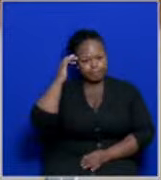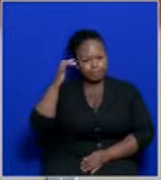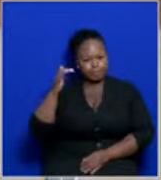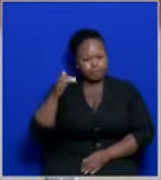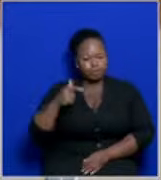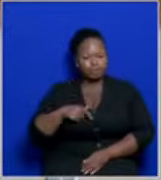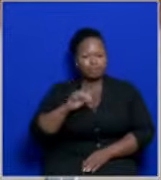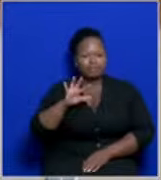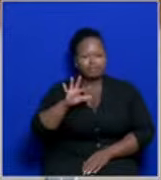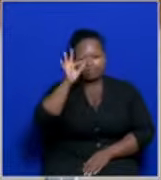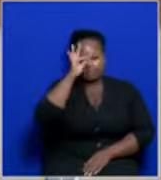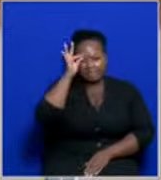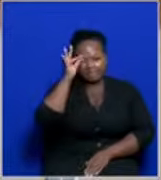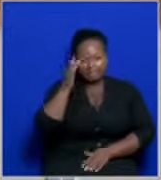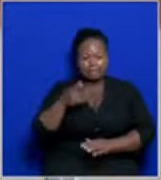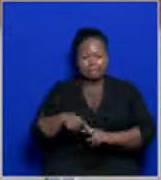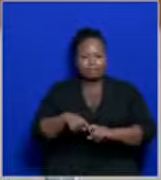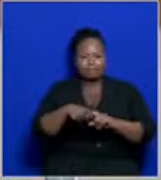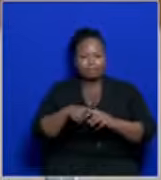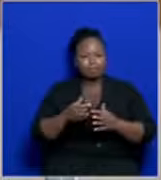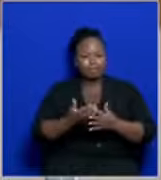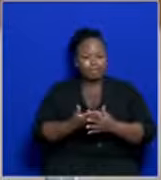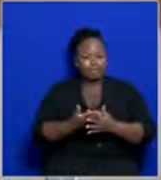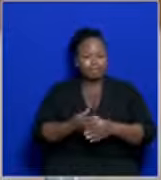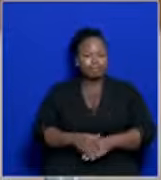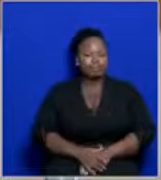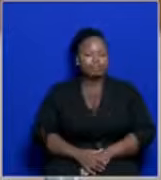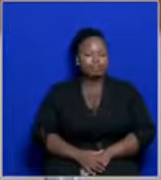adjournment. Let's adjourn. Indeed, Chair. Thanks.